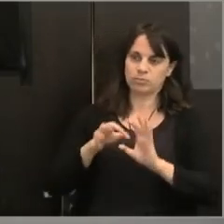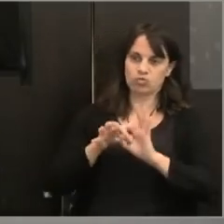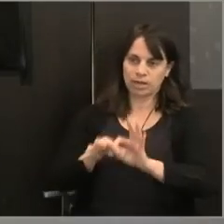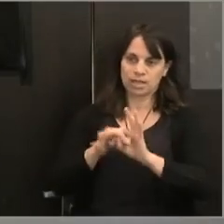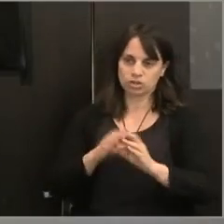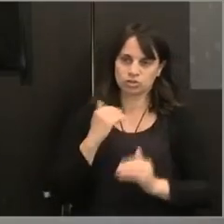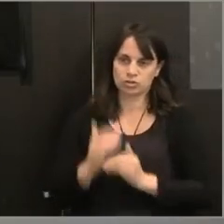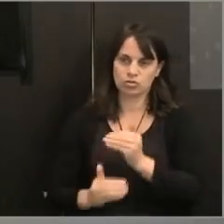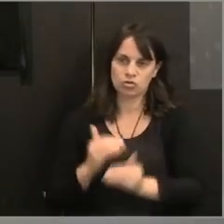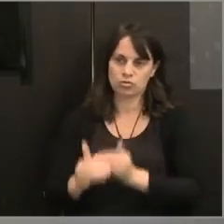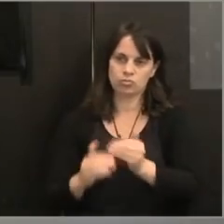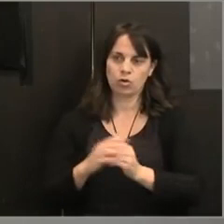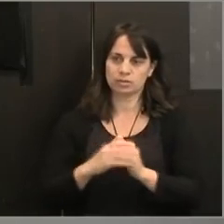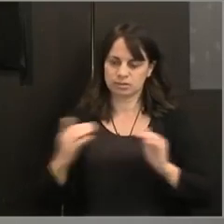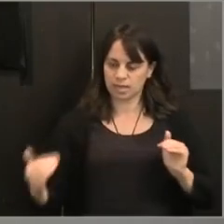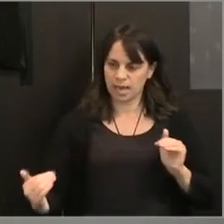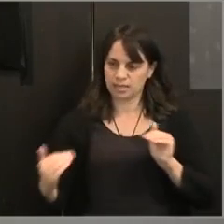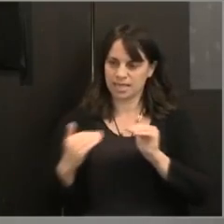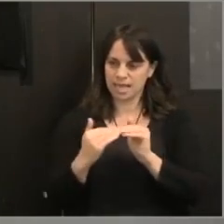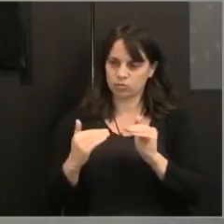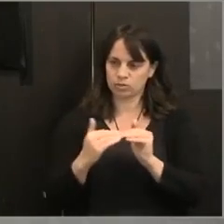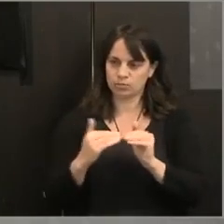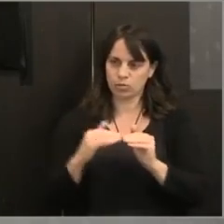of equitable interdependence.